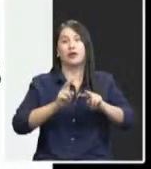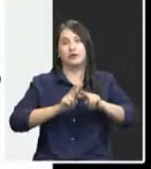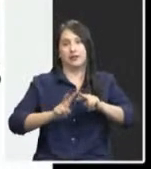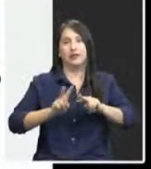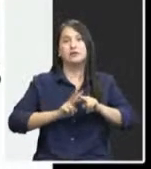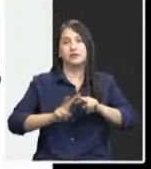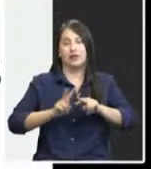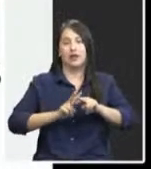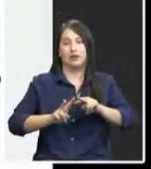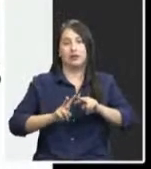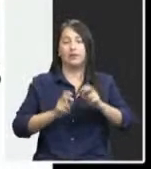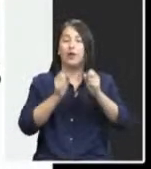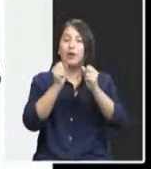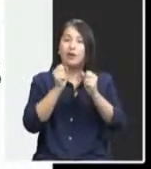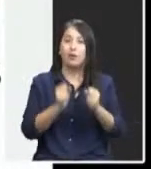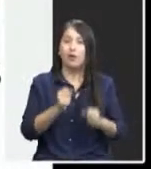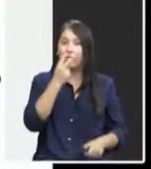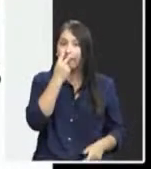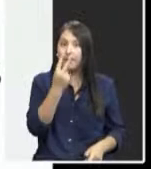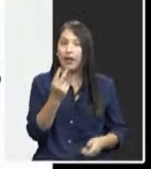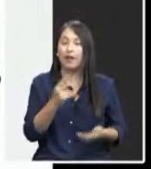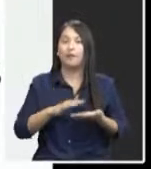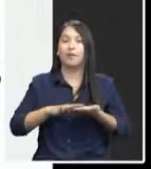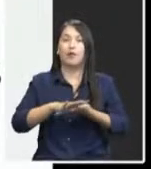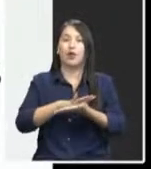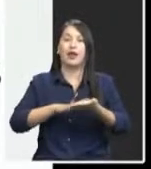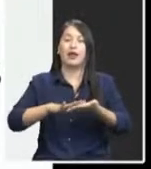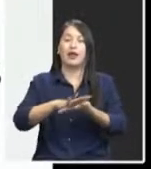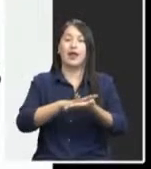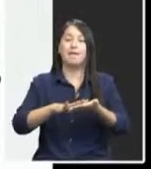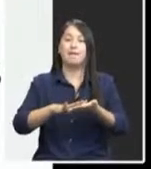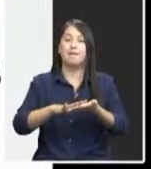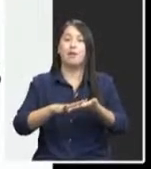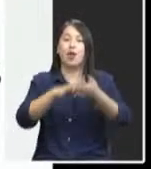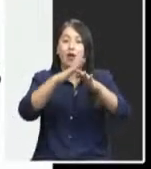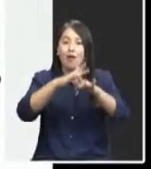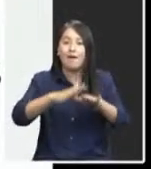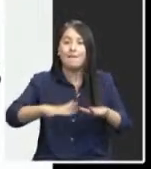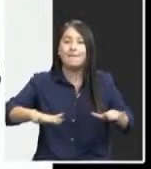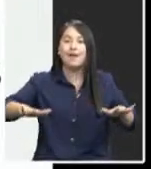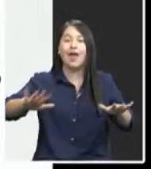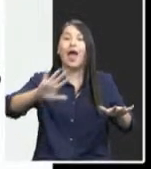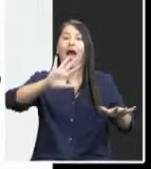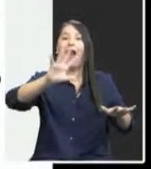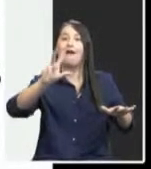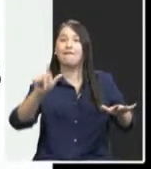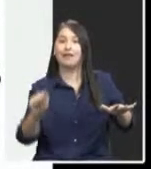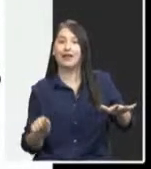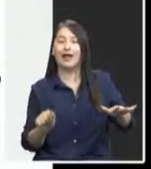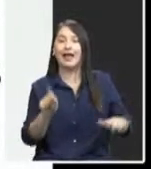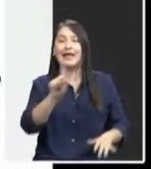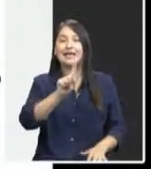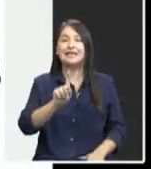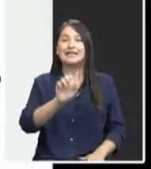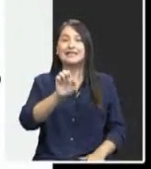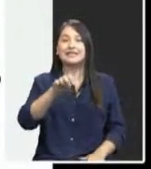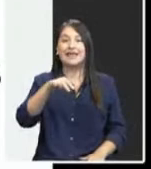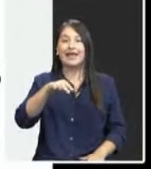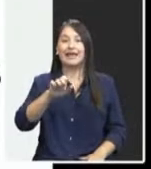Africa with the Senegal in the south and Morocco in the north. And you can see the